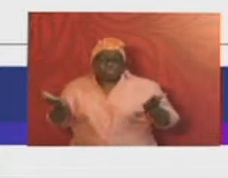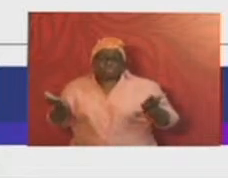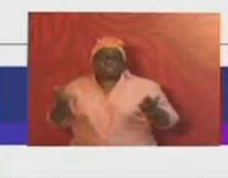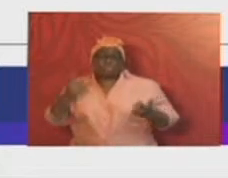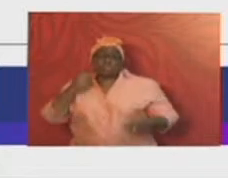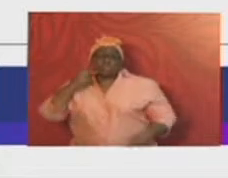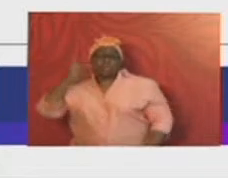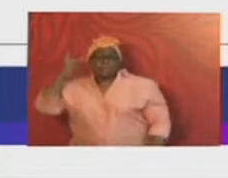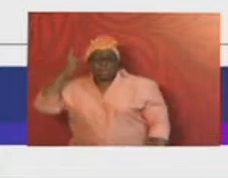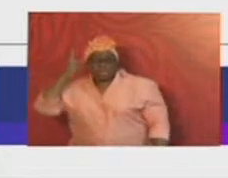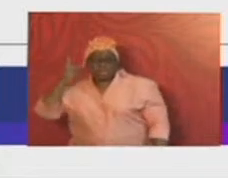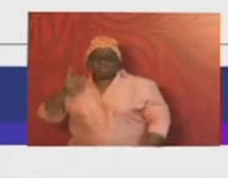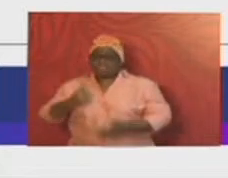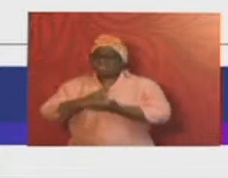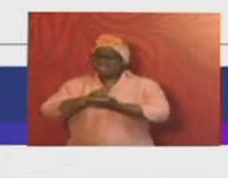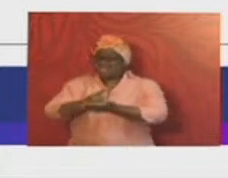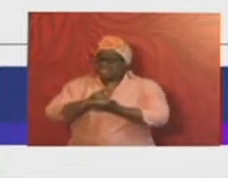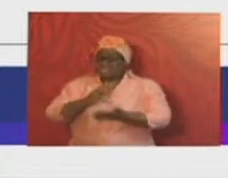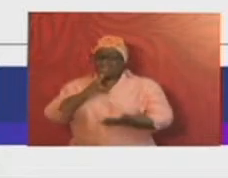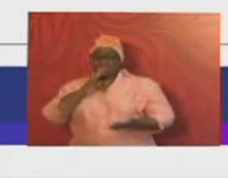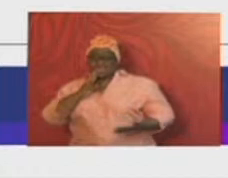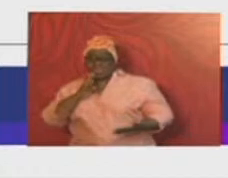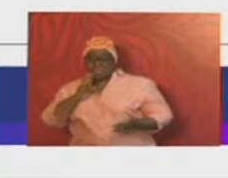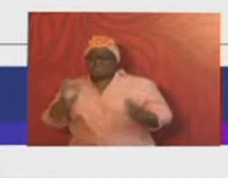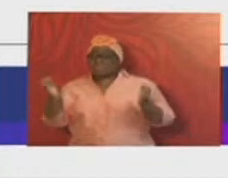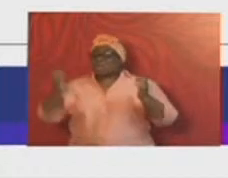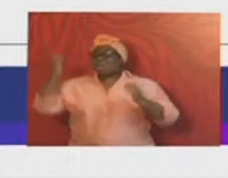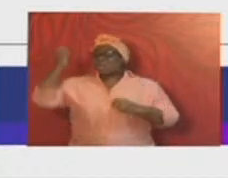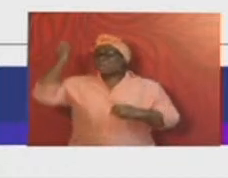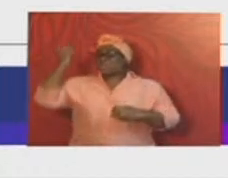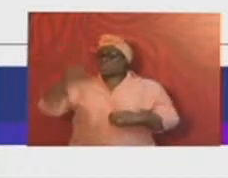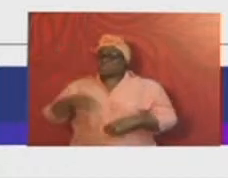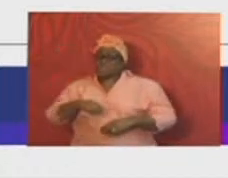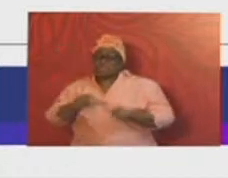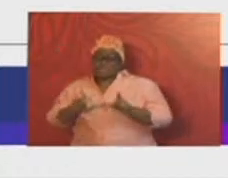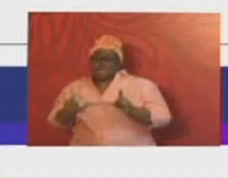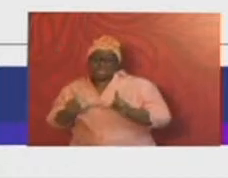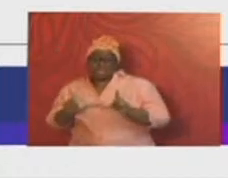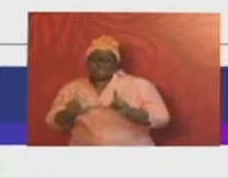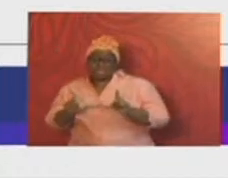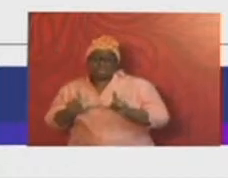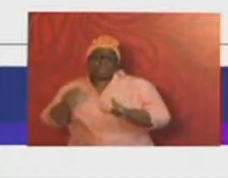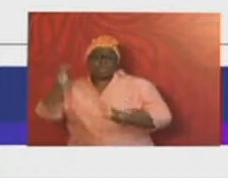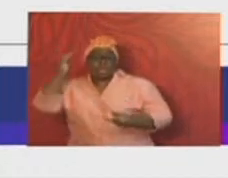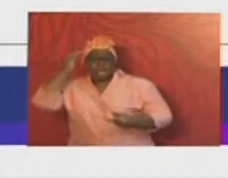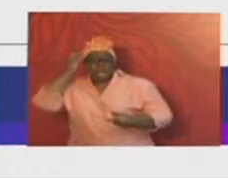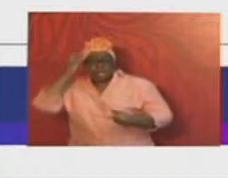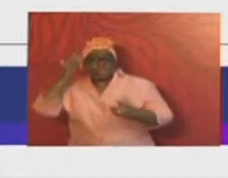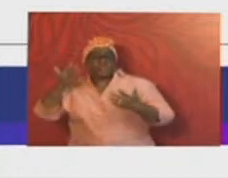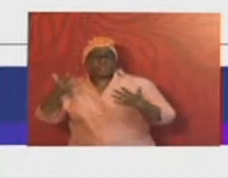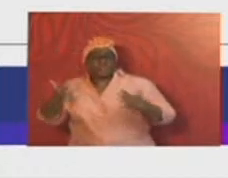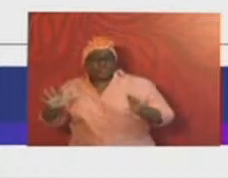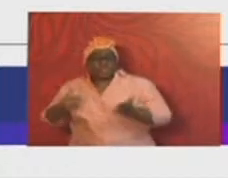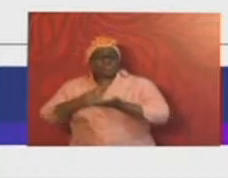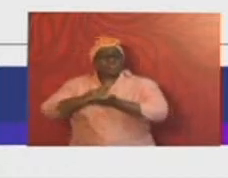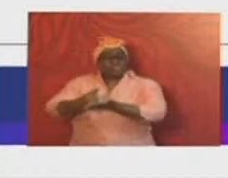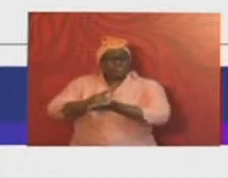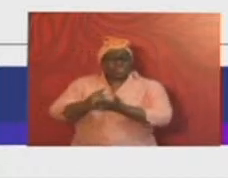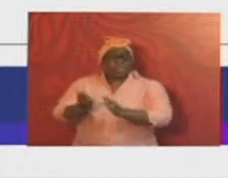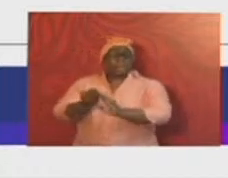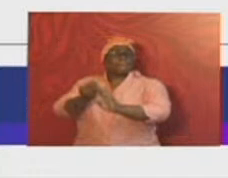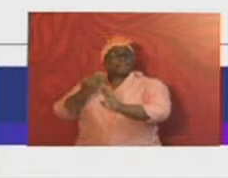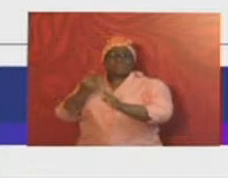talking about the emergency use license. I know you have addressed this ad nauseum before in the conference, but I'm bringing it